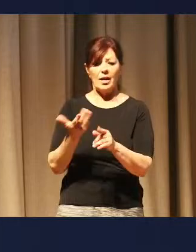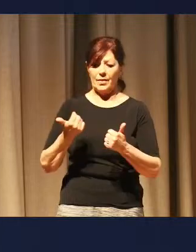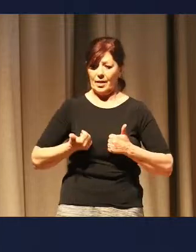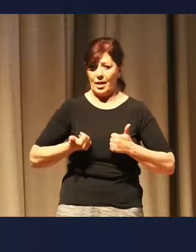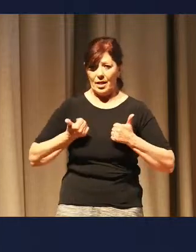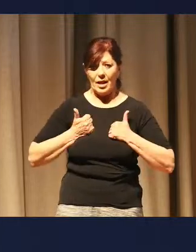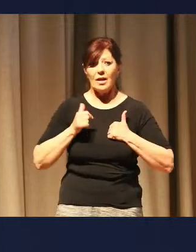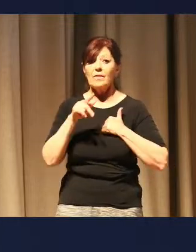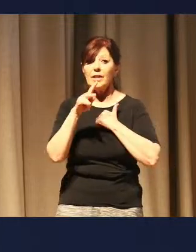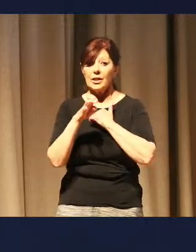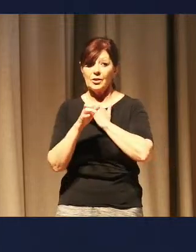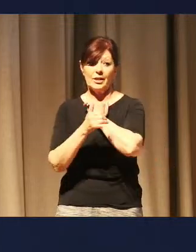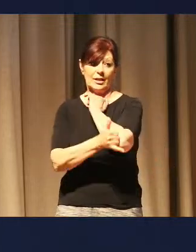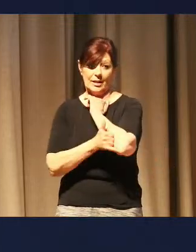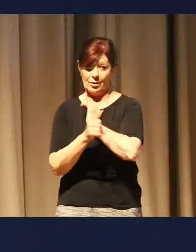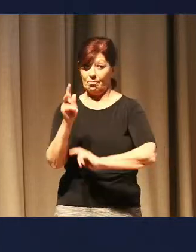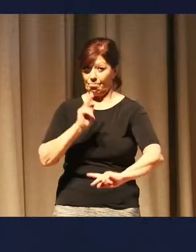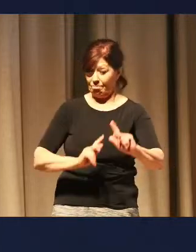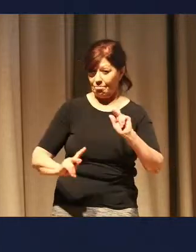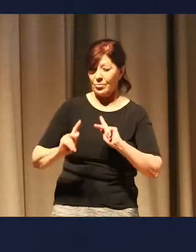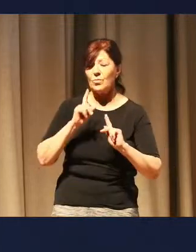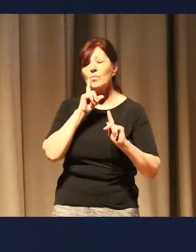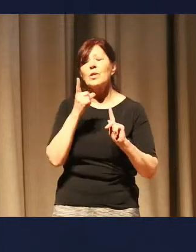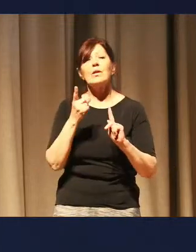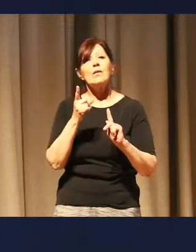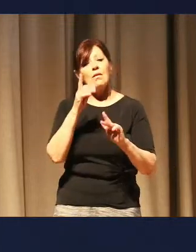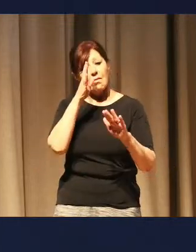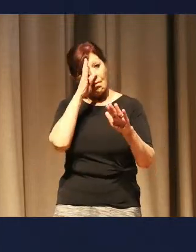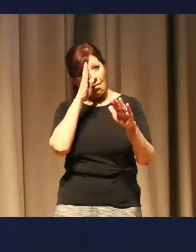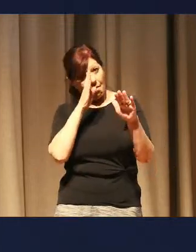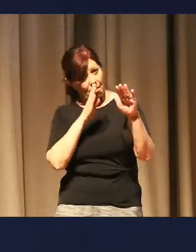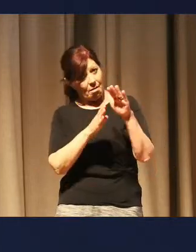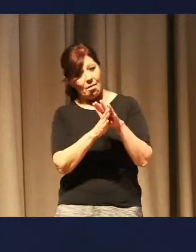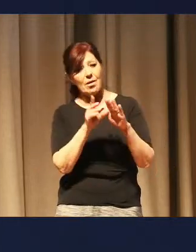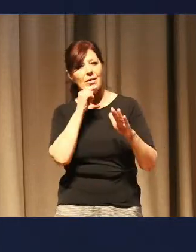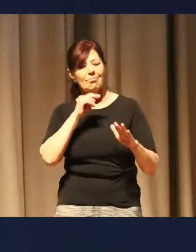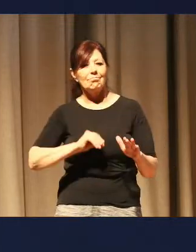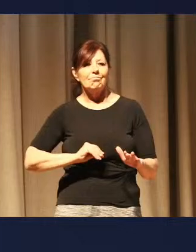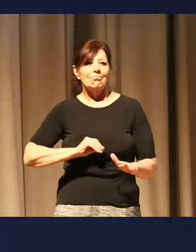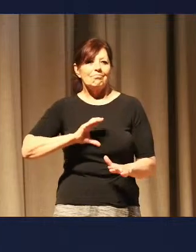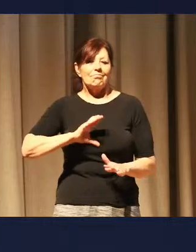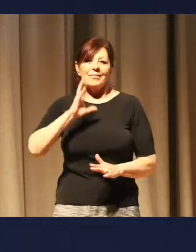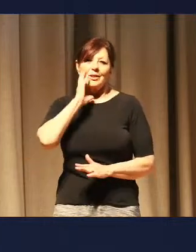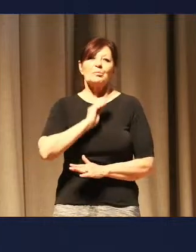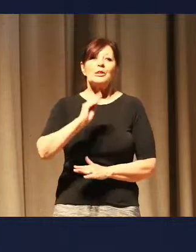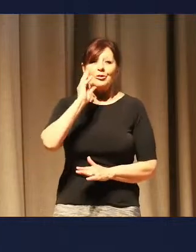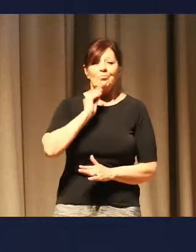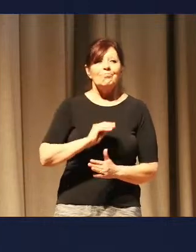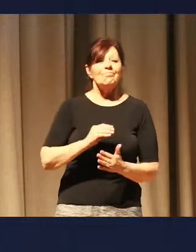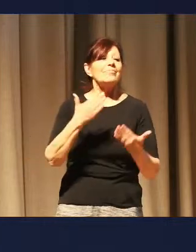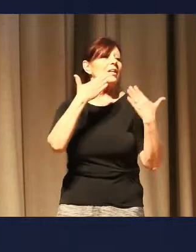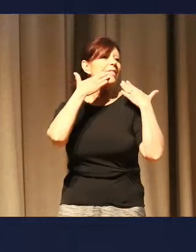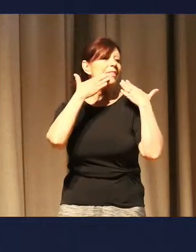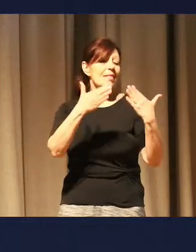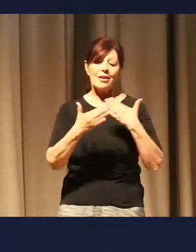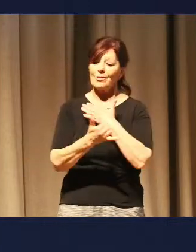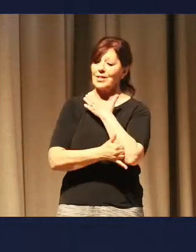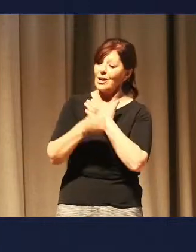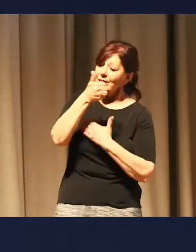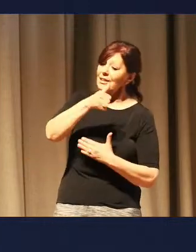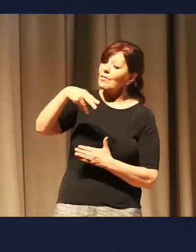Erie County residents. It has been a humbling and a fulfilling experience. Thank you, County